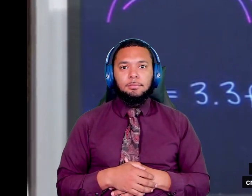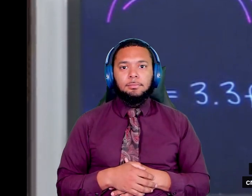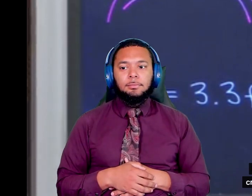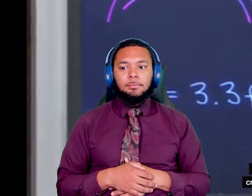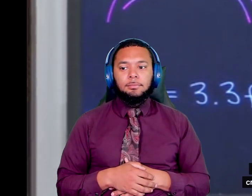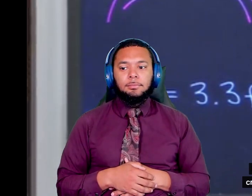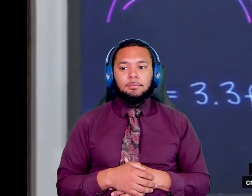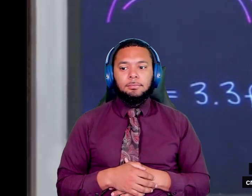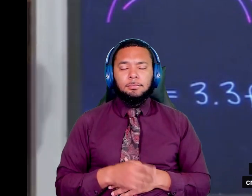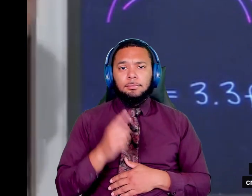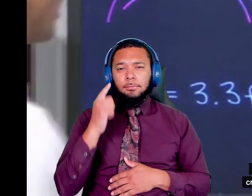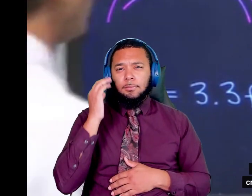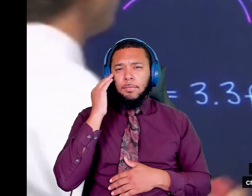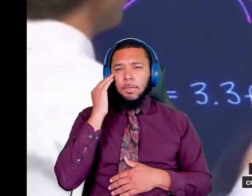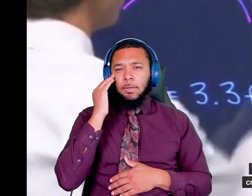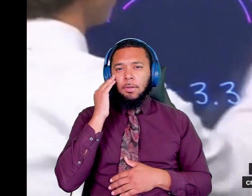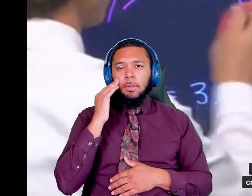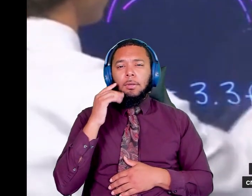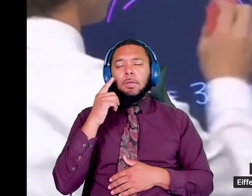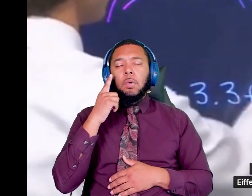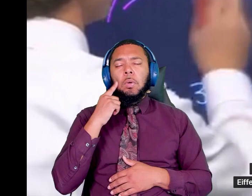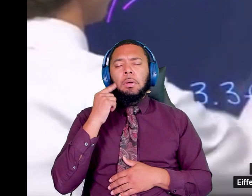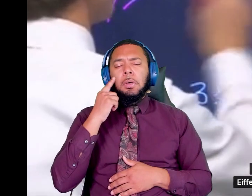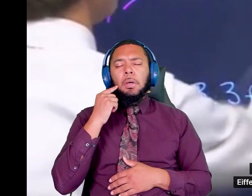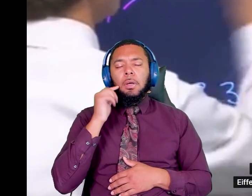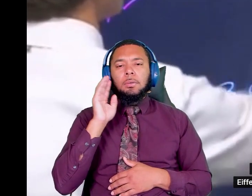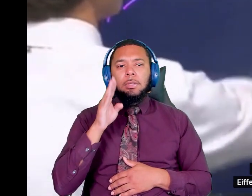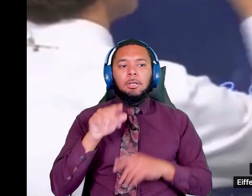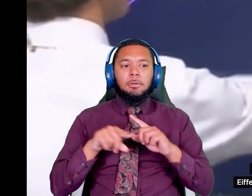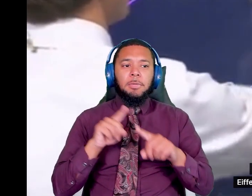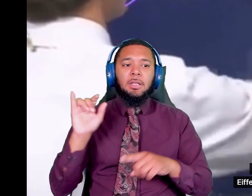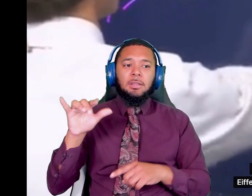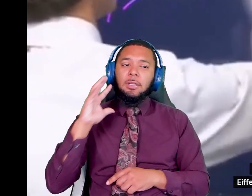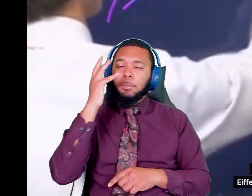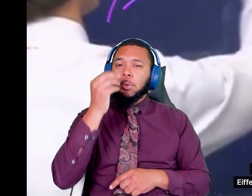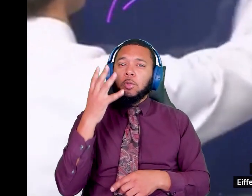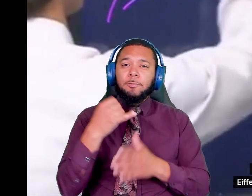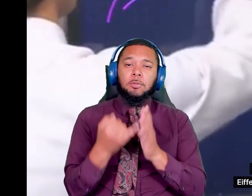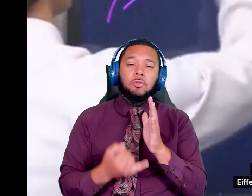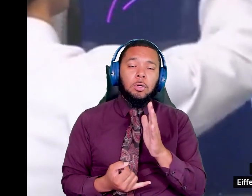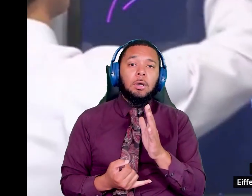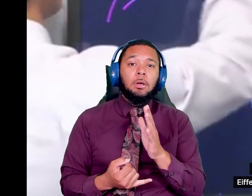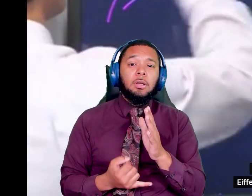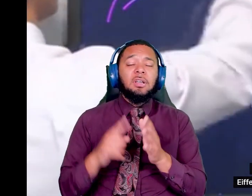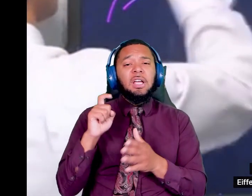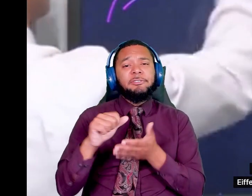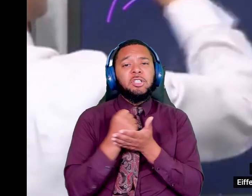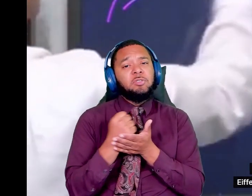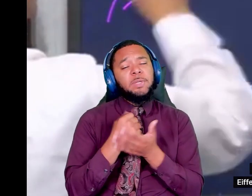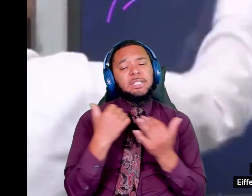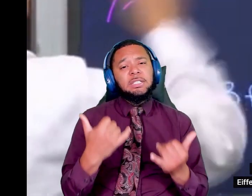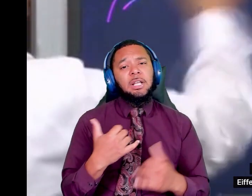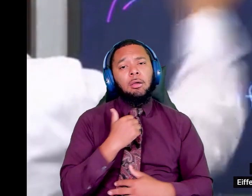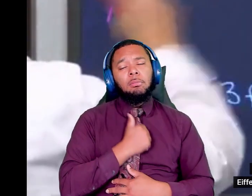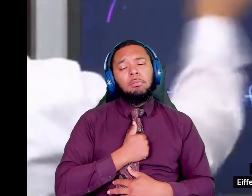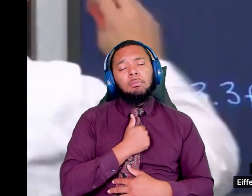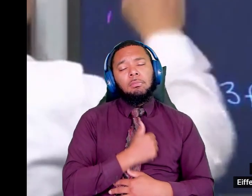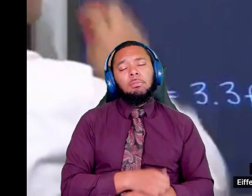I know you're going to cry when I do this, but I have to erase this very beautiful drawing of the Eiffel Tower.